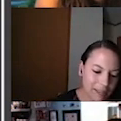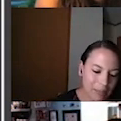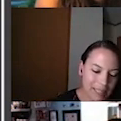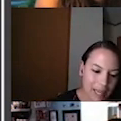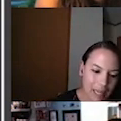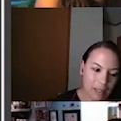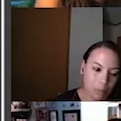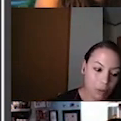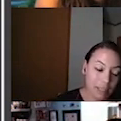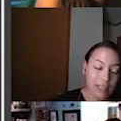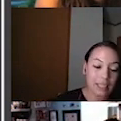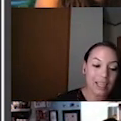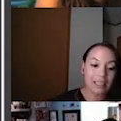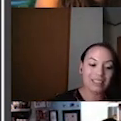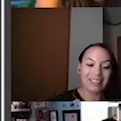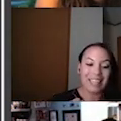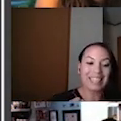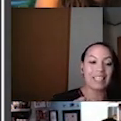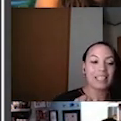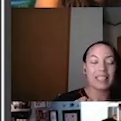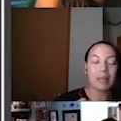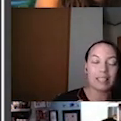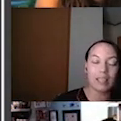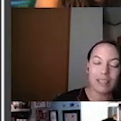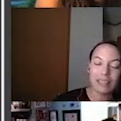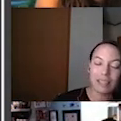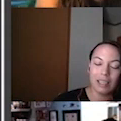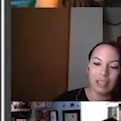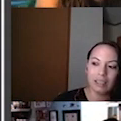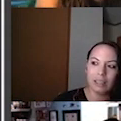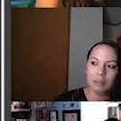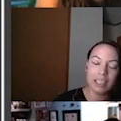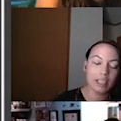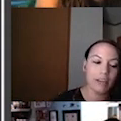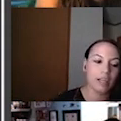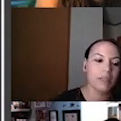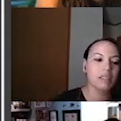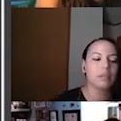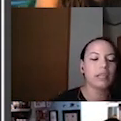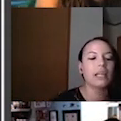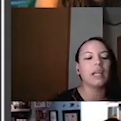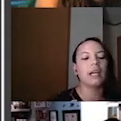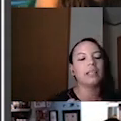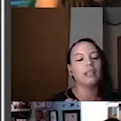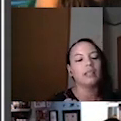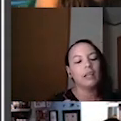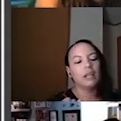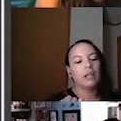following my time at the protest, I did not necessarily see myself within teaching environments, but kind of